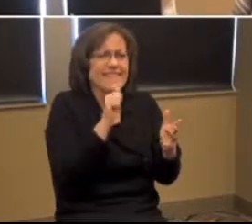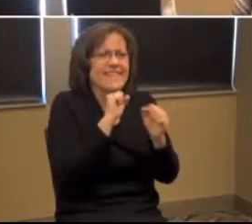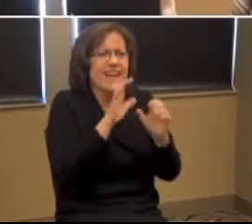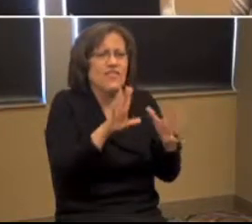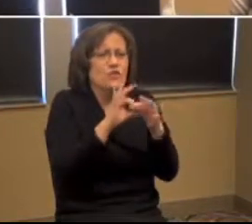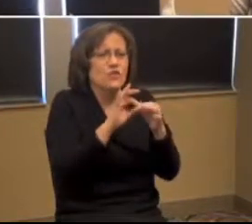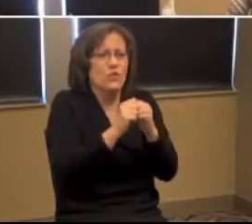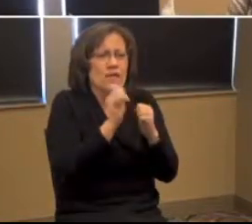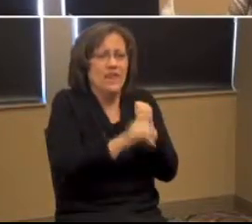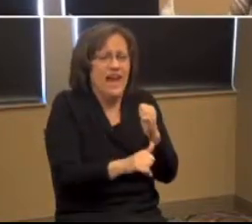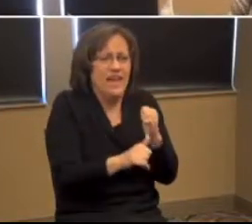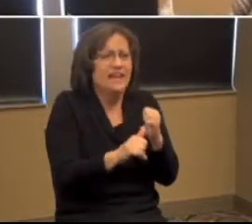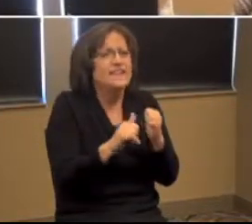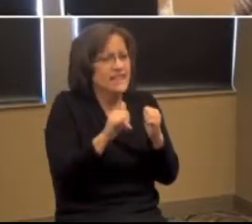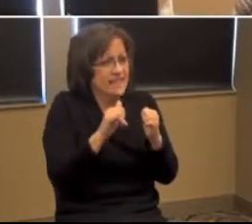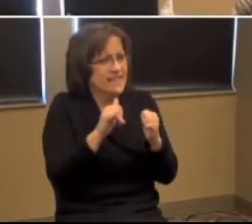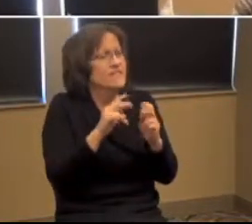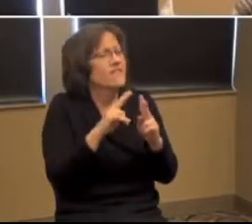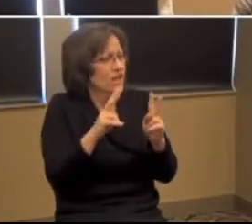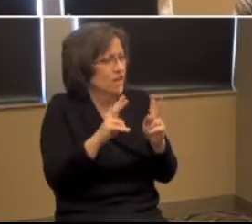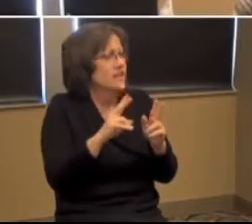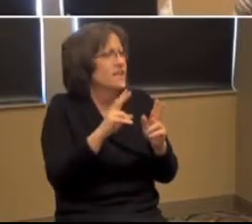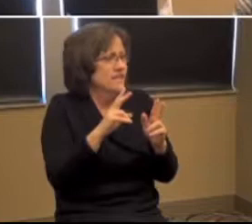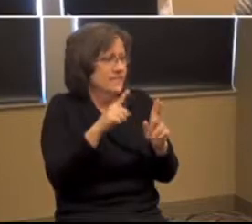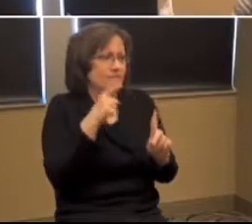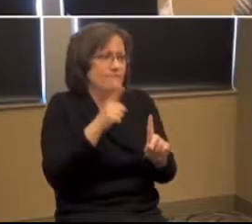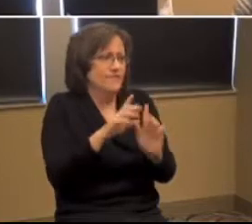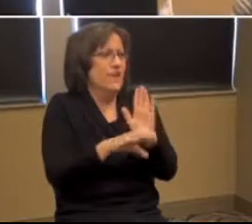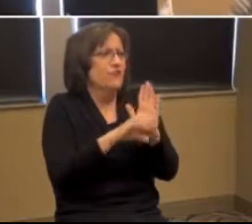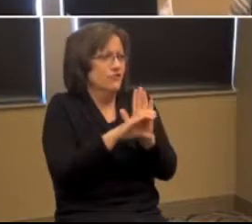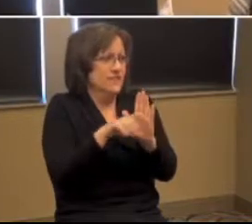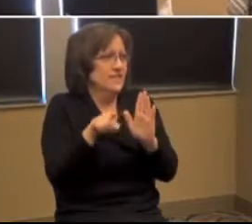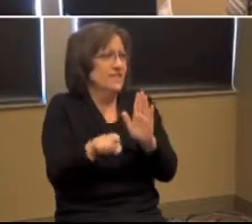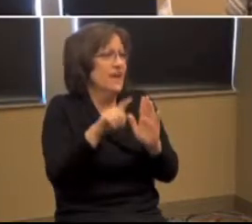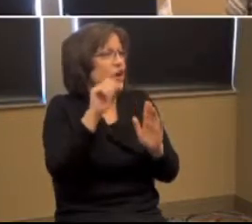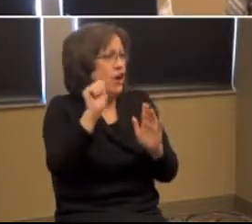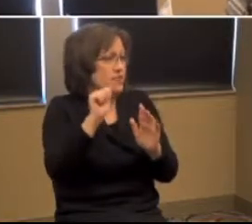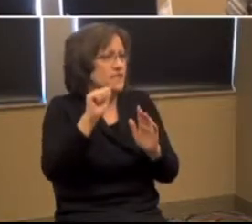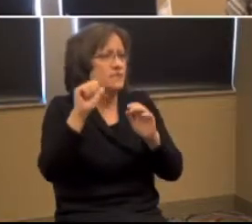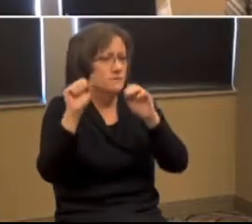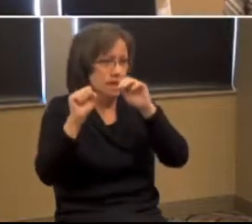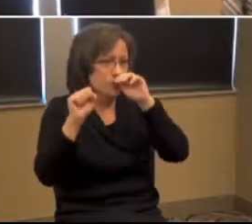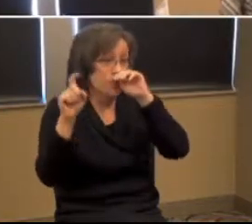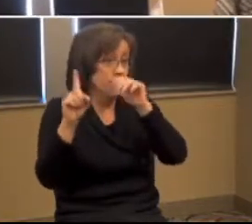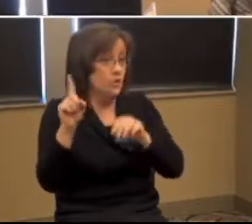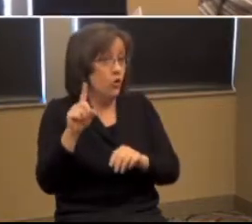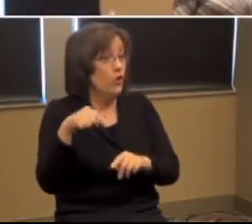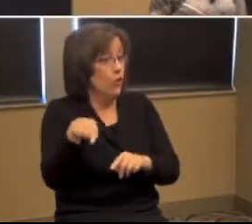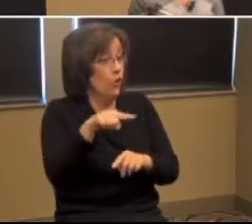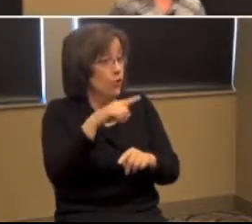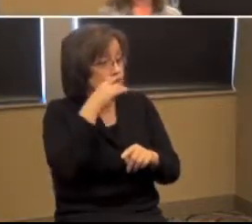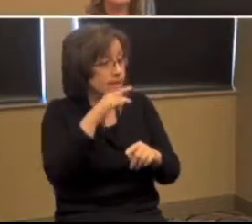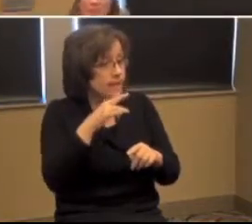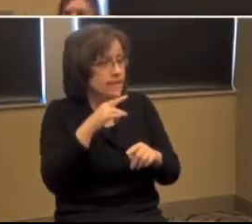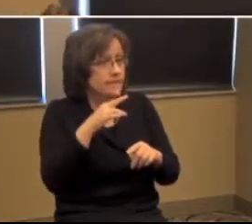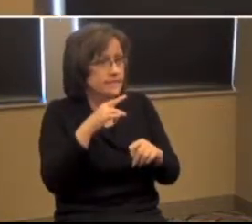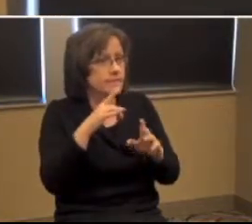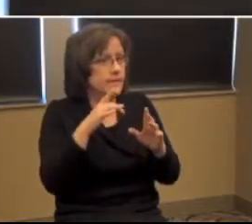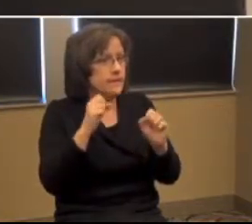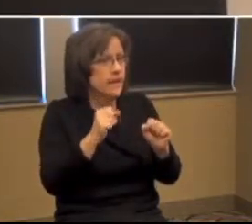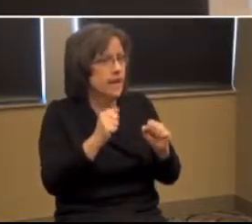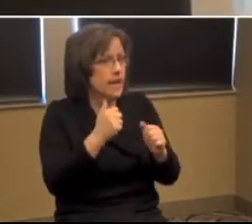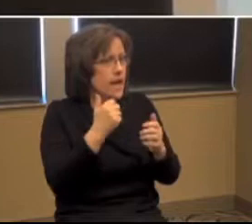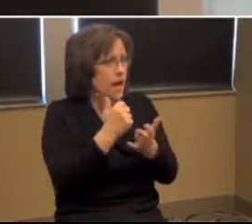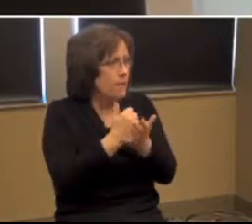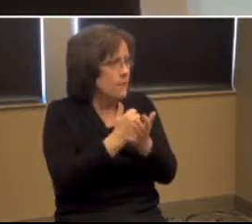disabilities or autism spectrum disorders. And that's one of those characteristics where if you get very structured, it helps them pay attention